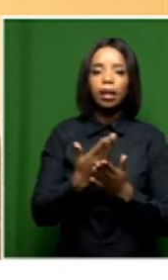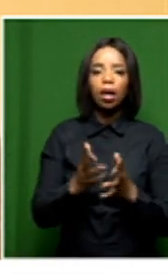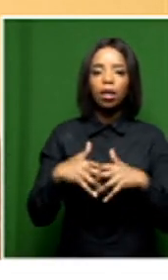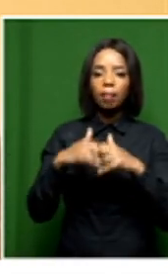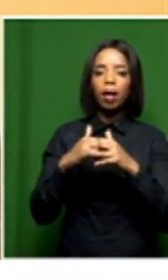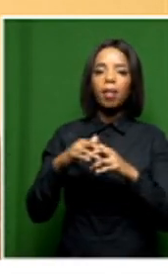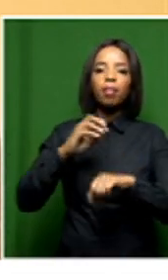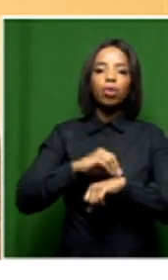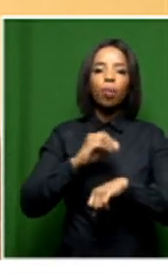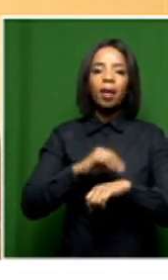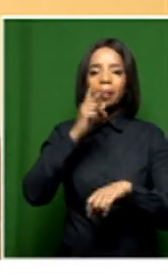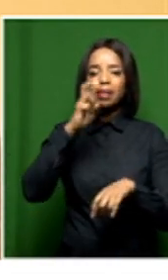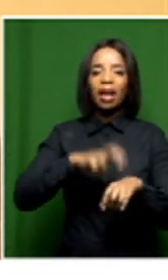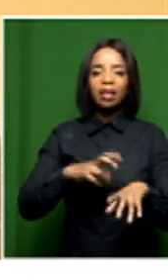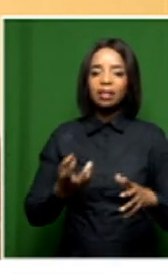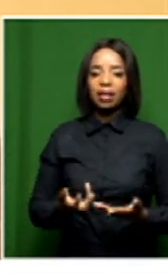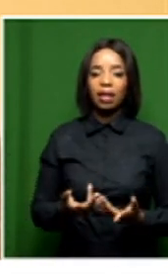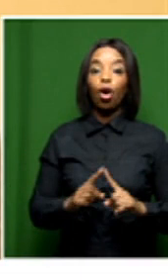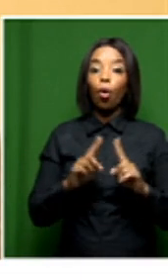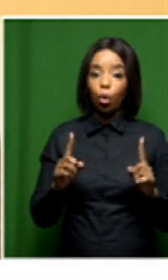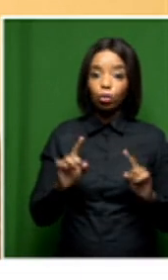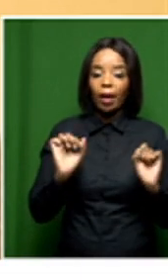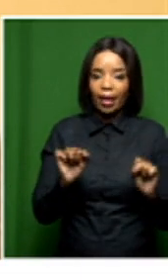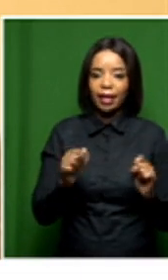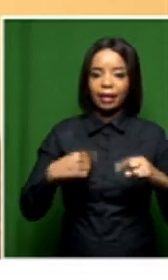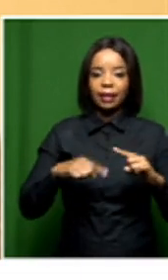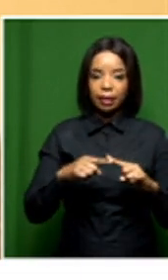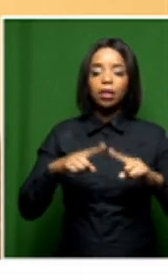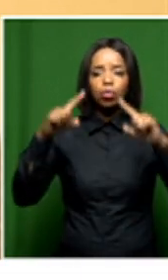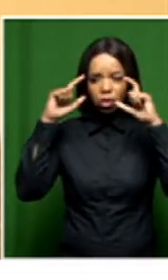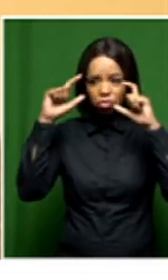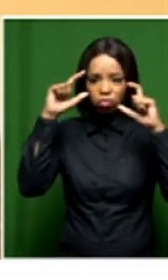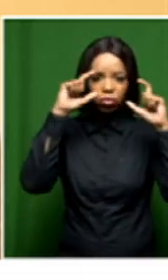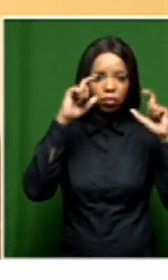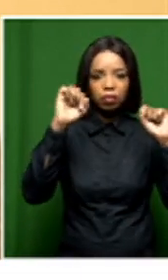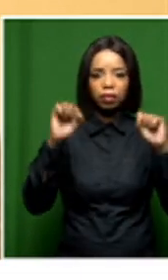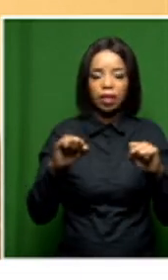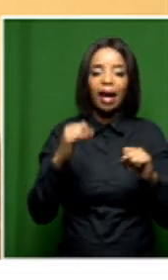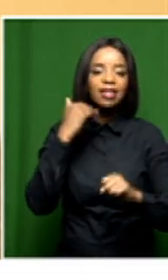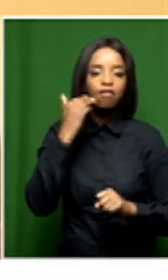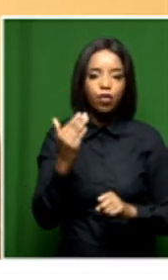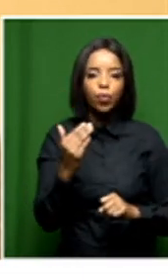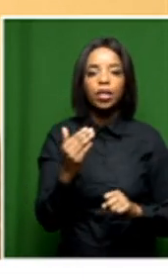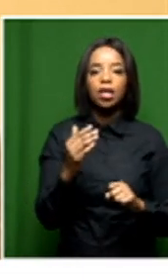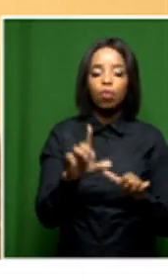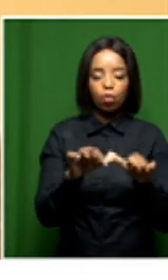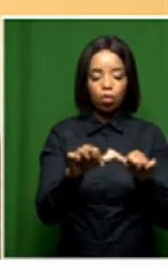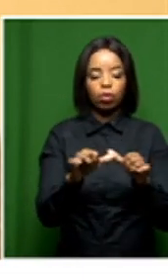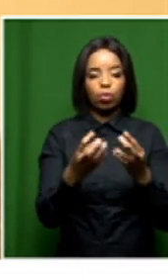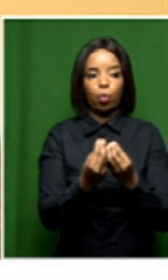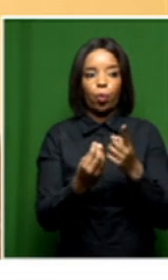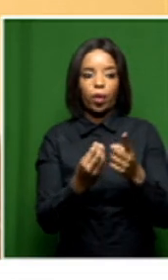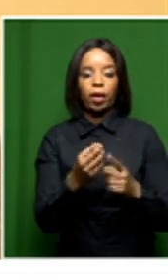But obviously, we are extremely cautious. We don't want to arrest, we don't want to continue with the SAPS people